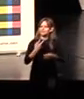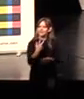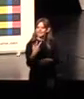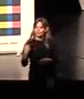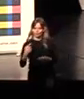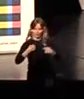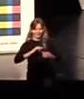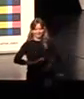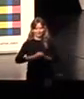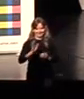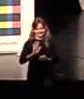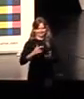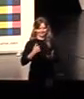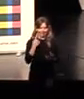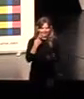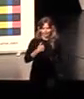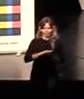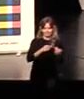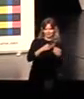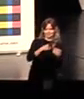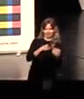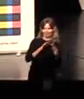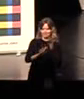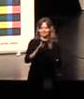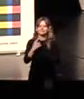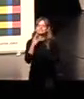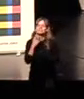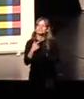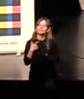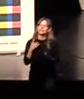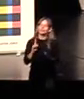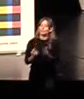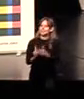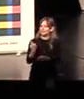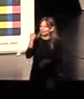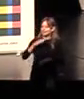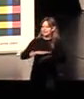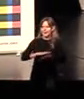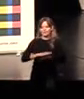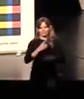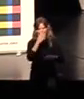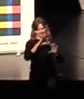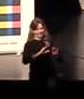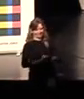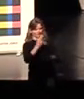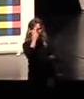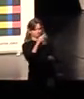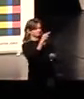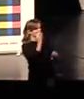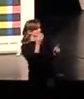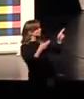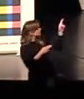met fasano die was the end of war 2 goals de late hand glorieus de de